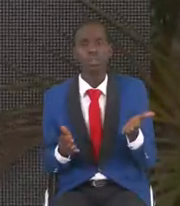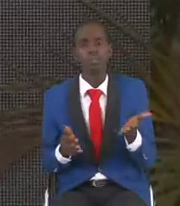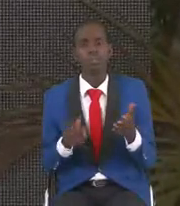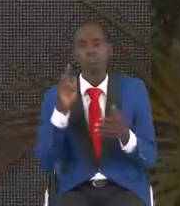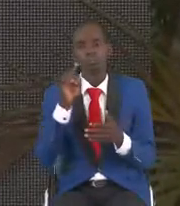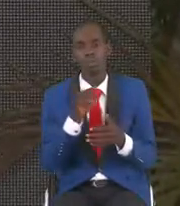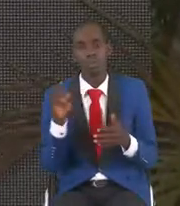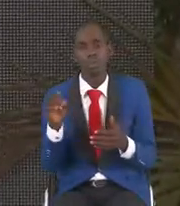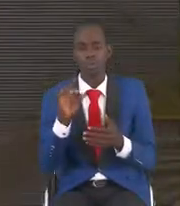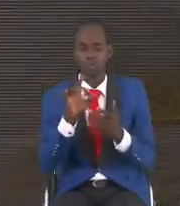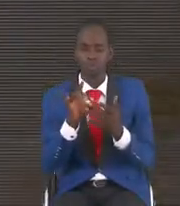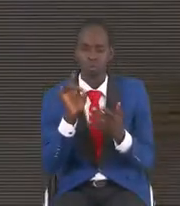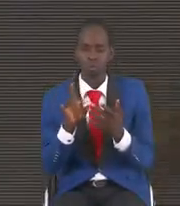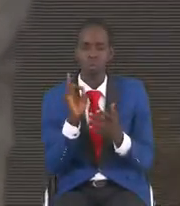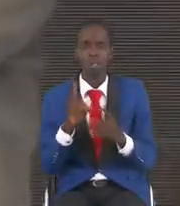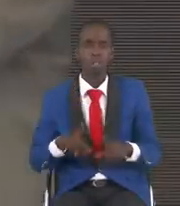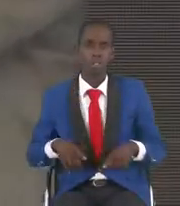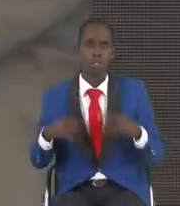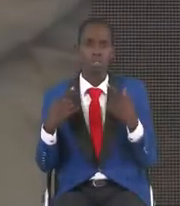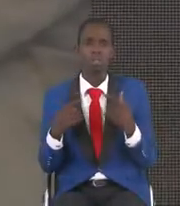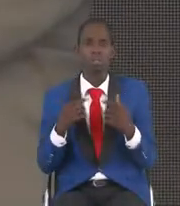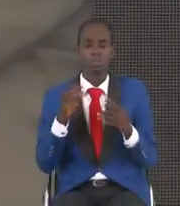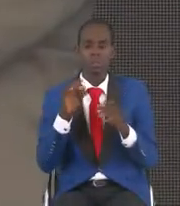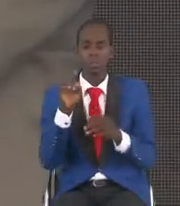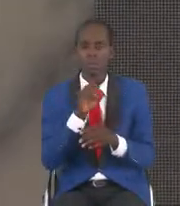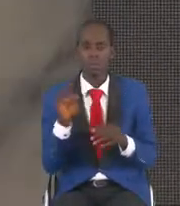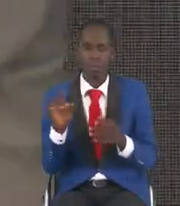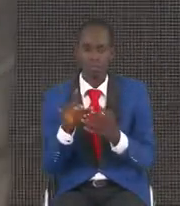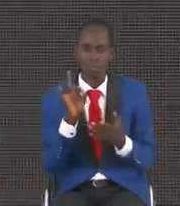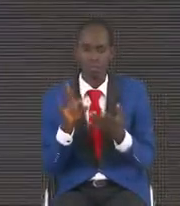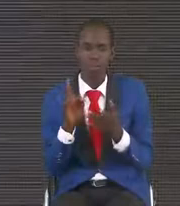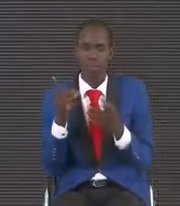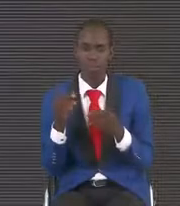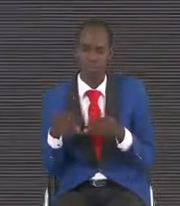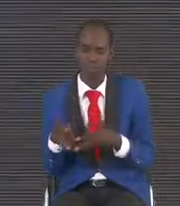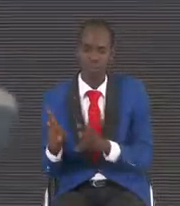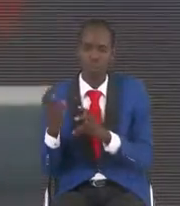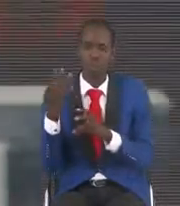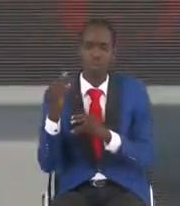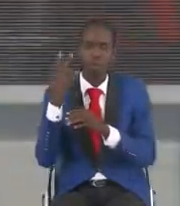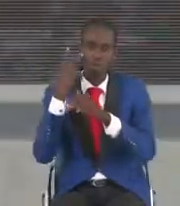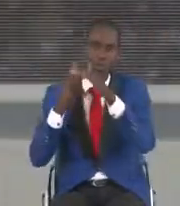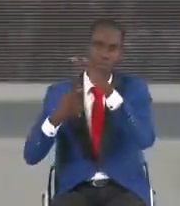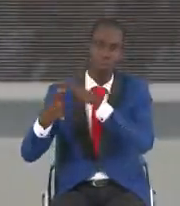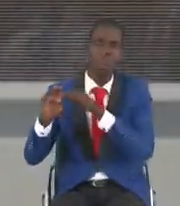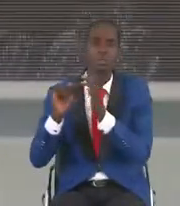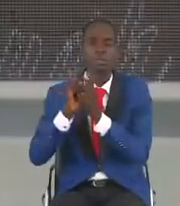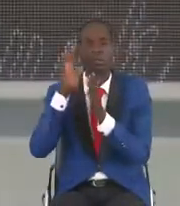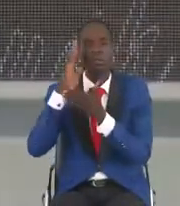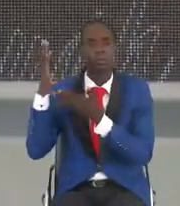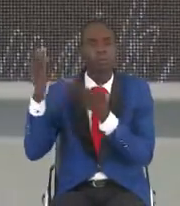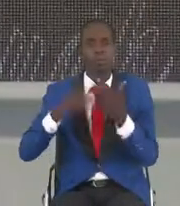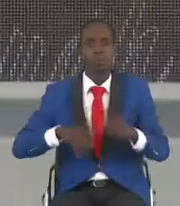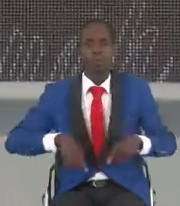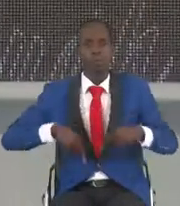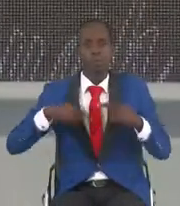life. Therefore, choose the stream of prophecy that will bring life to you